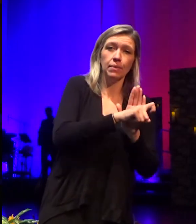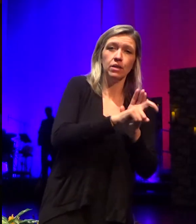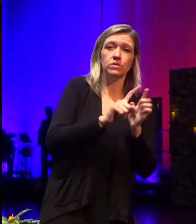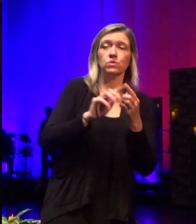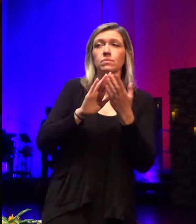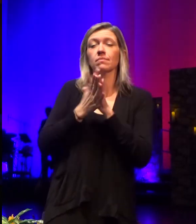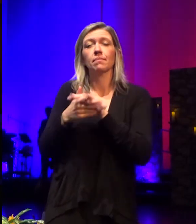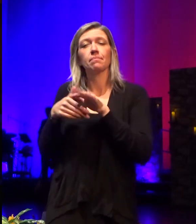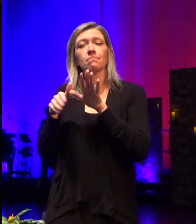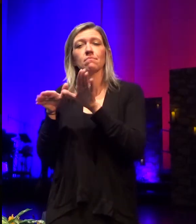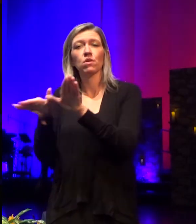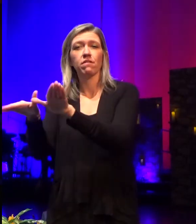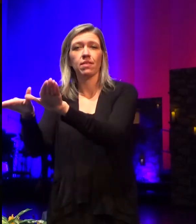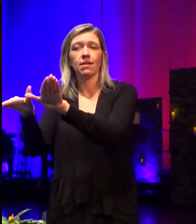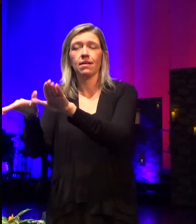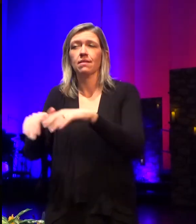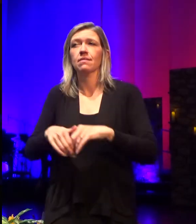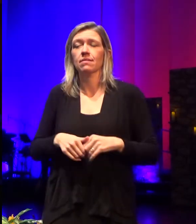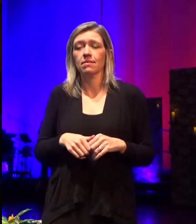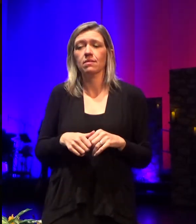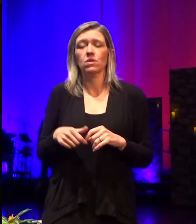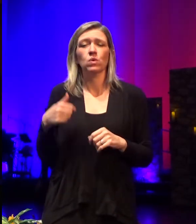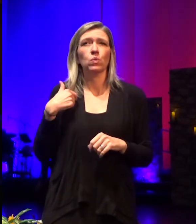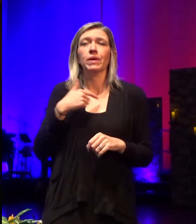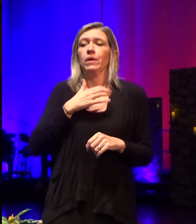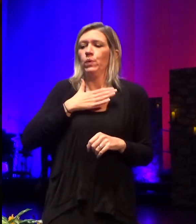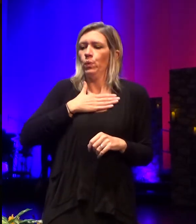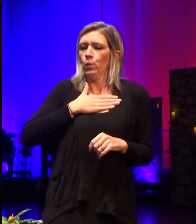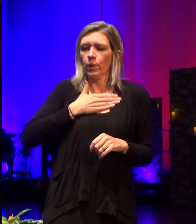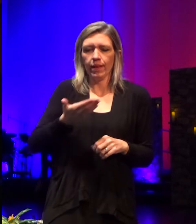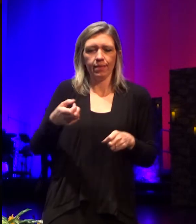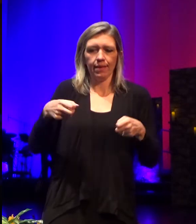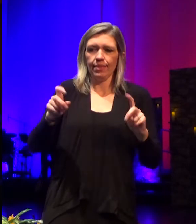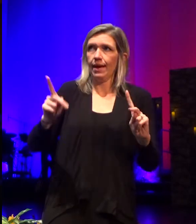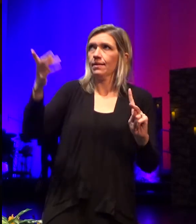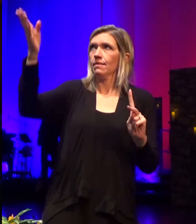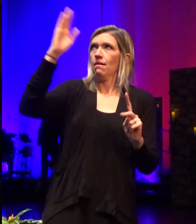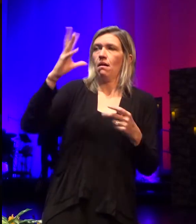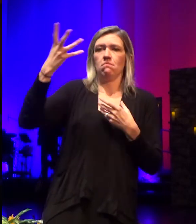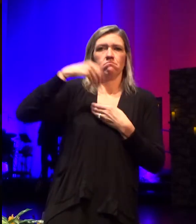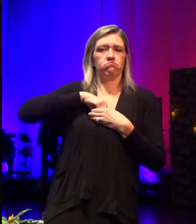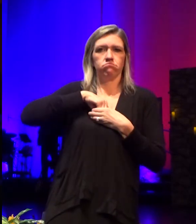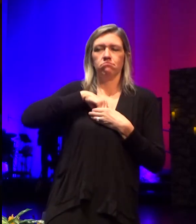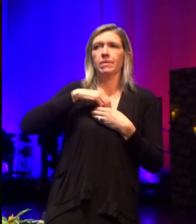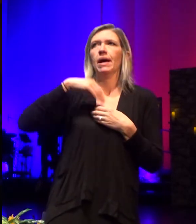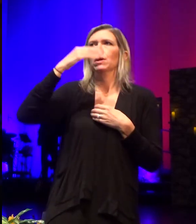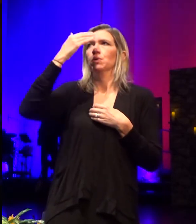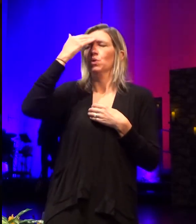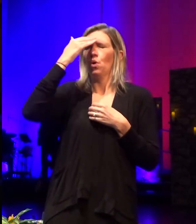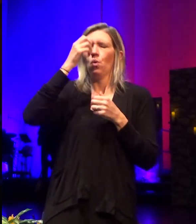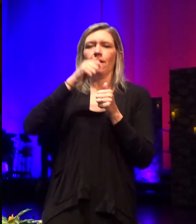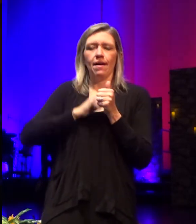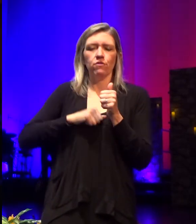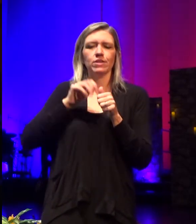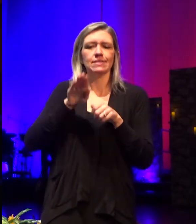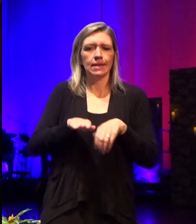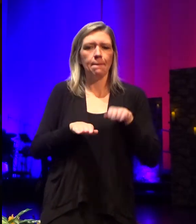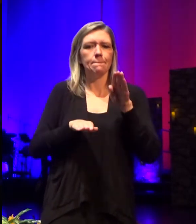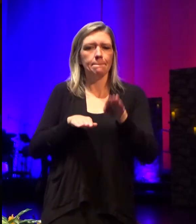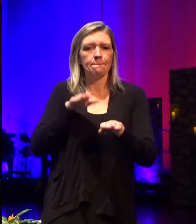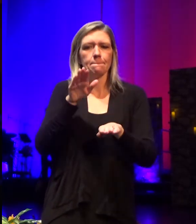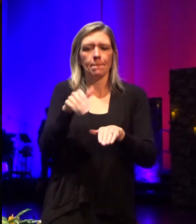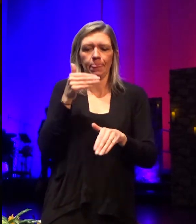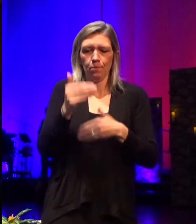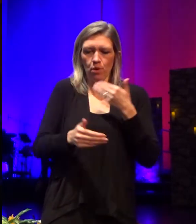area. As we willingly let God be God in us. I know every step of the way the